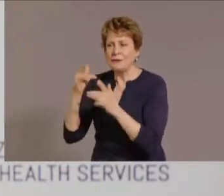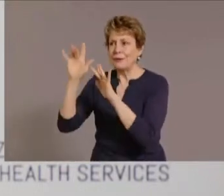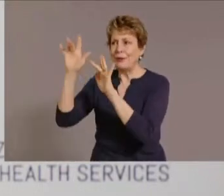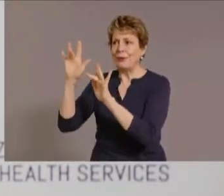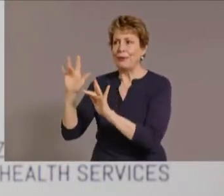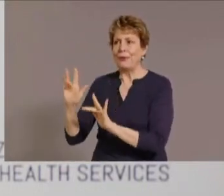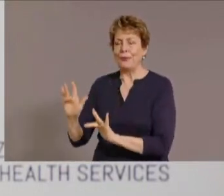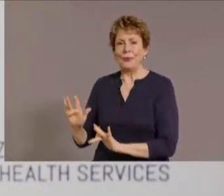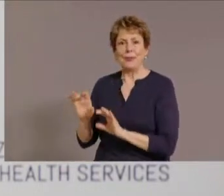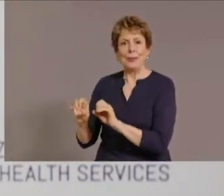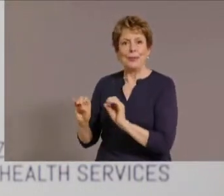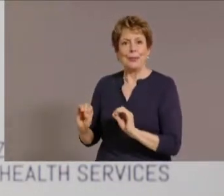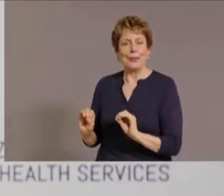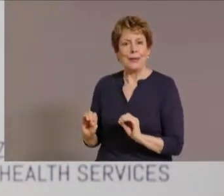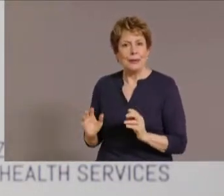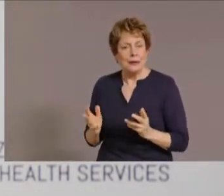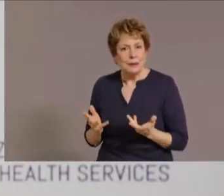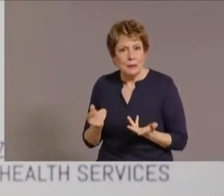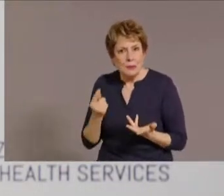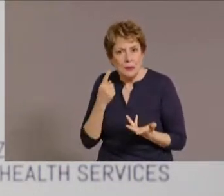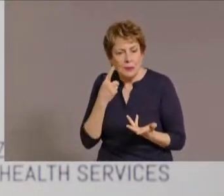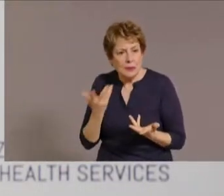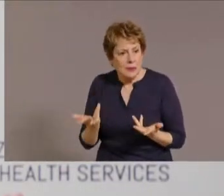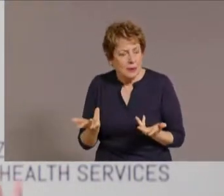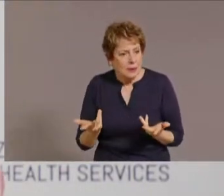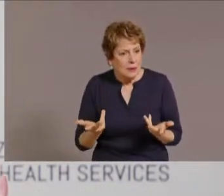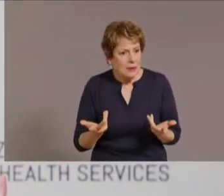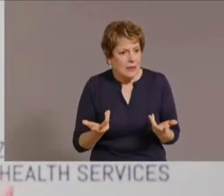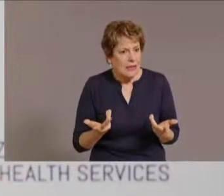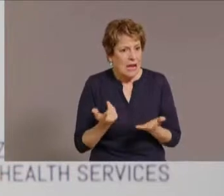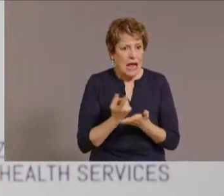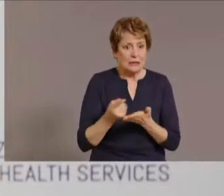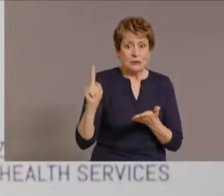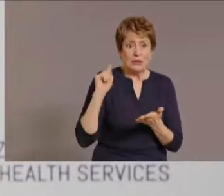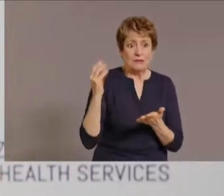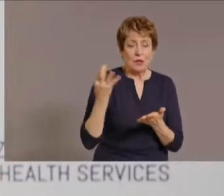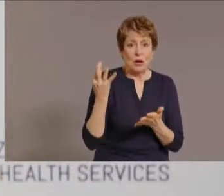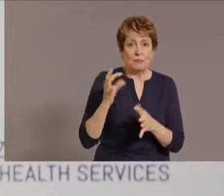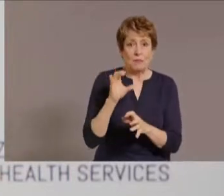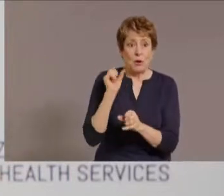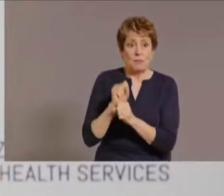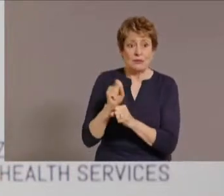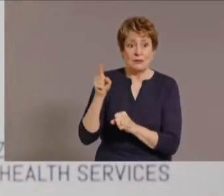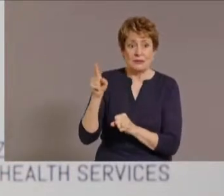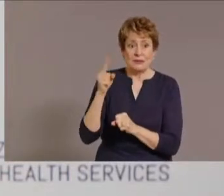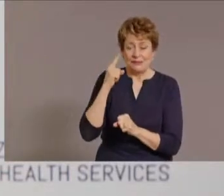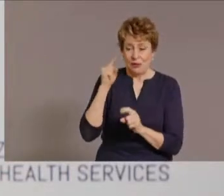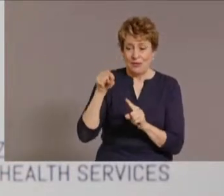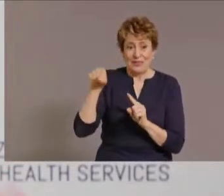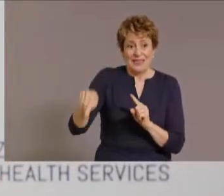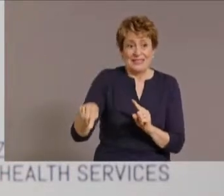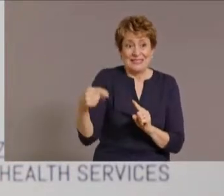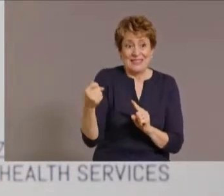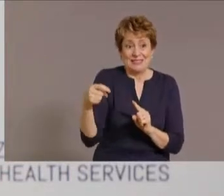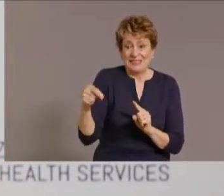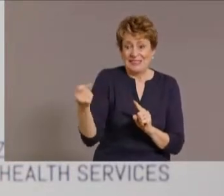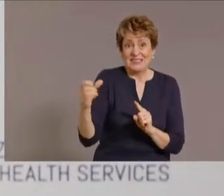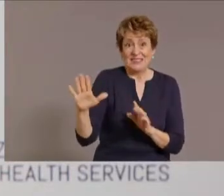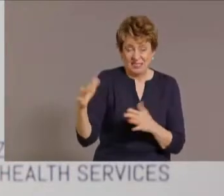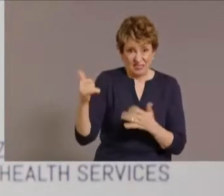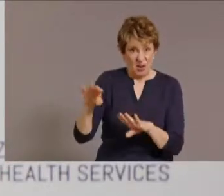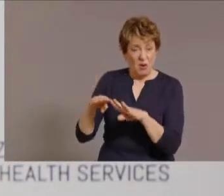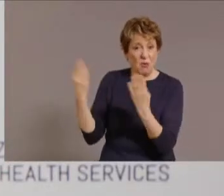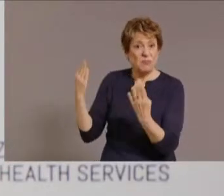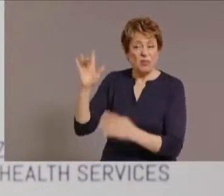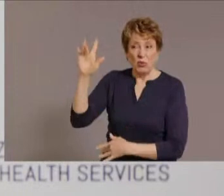open appointments from last Friday. We still have appointments remaining for this Saturday and Sunday, and then what we opened up today will be for